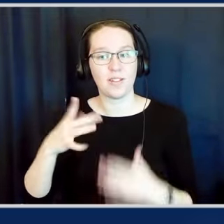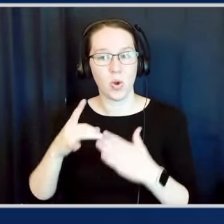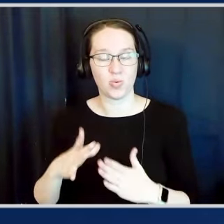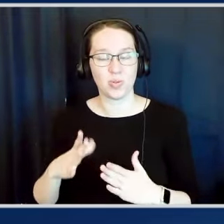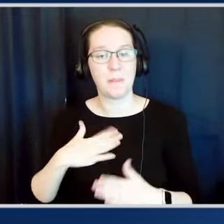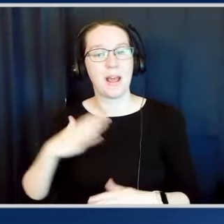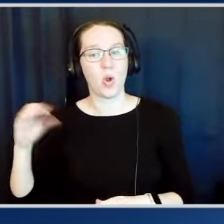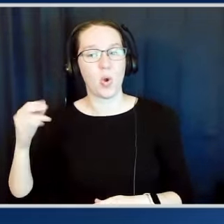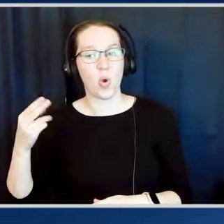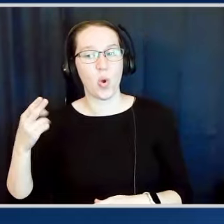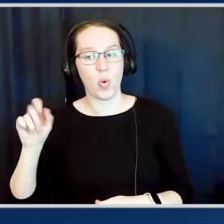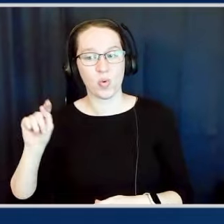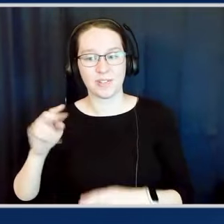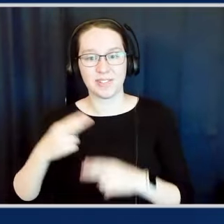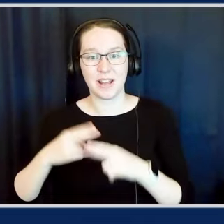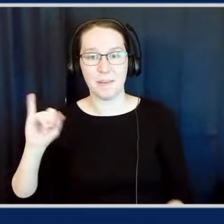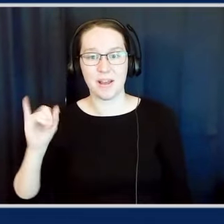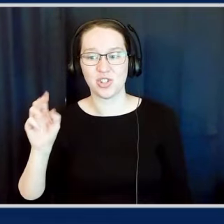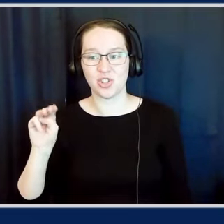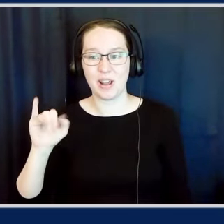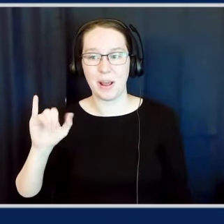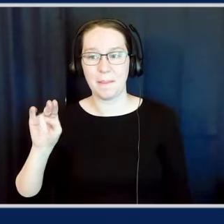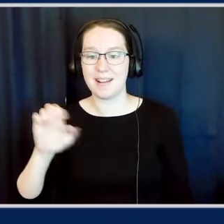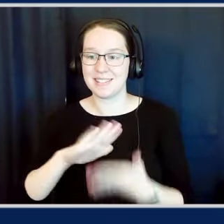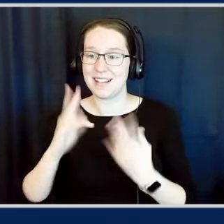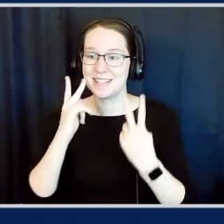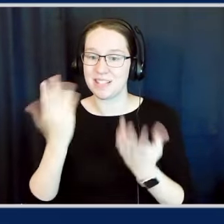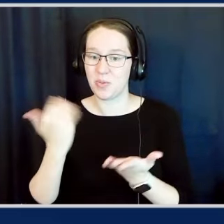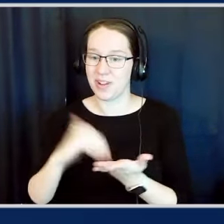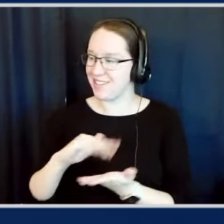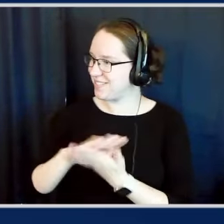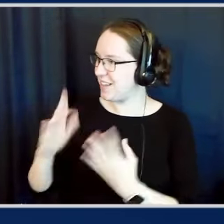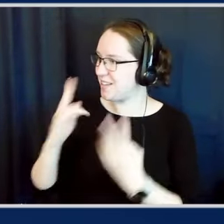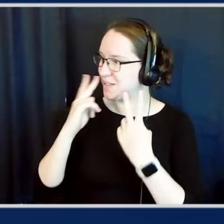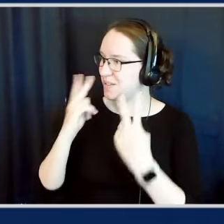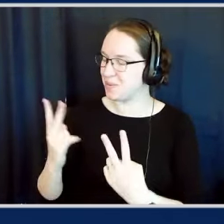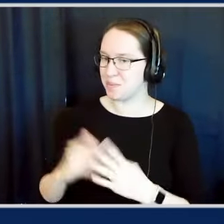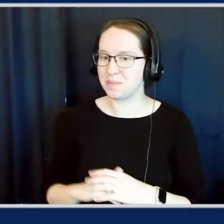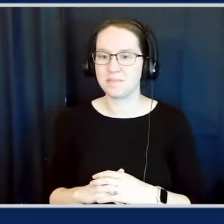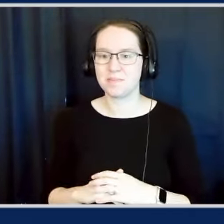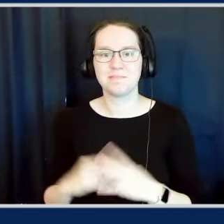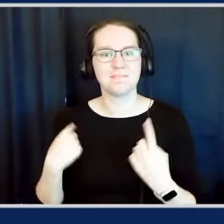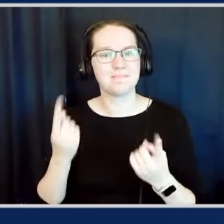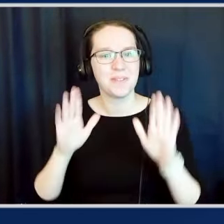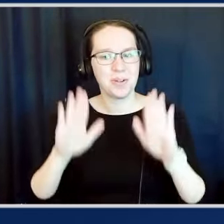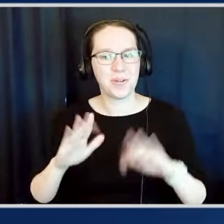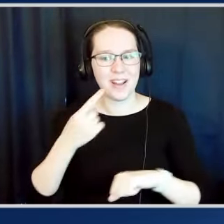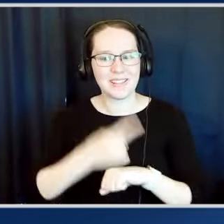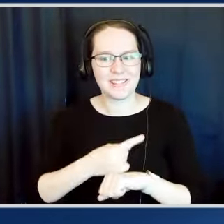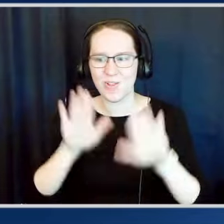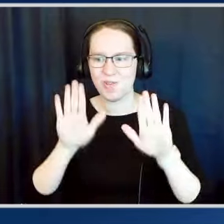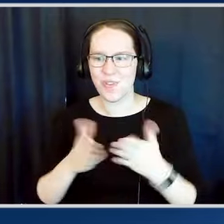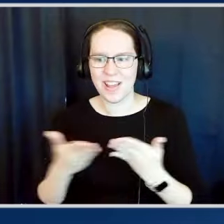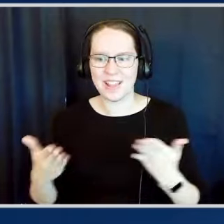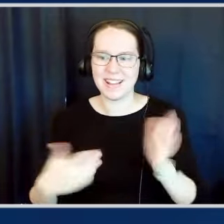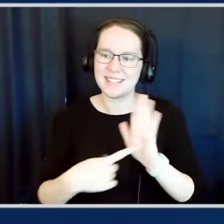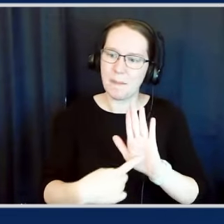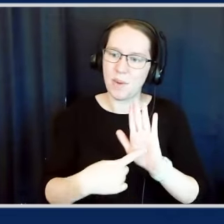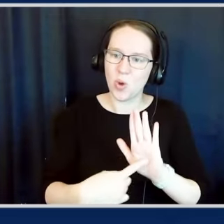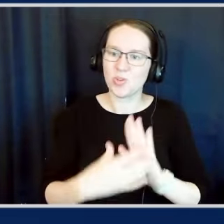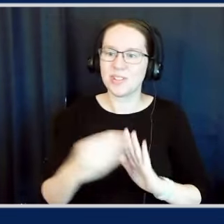co-host, Jasmine. Nice to see you again. Hi, Art. Nice to see you. Absolutely. This has been quite the day of great things, demos, and